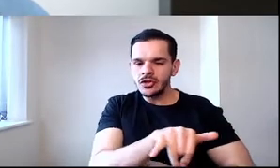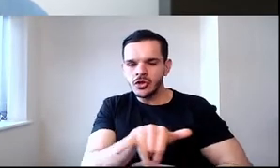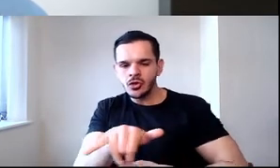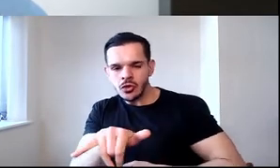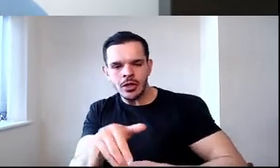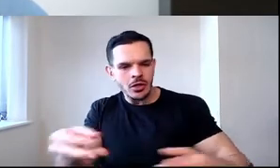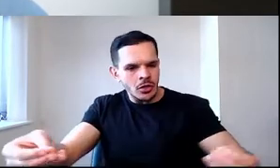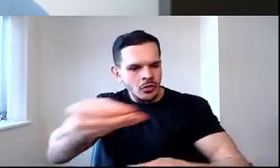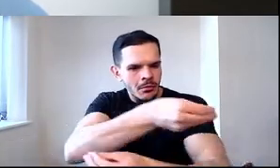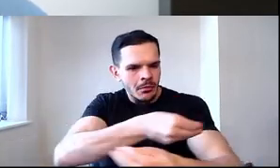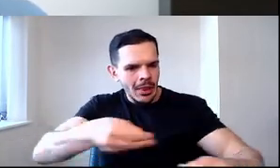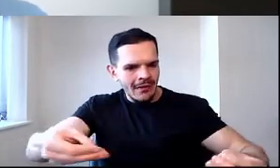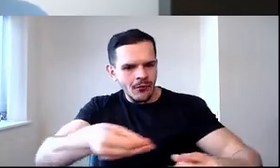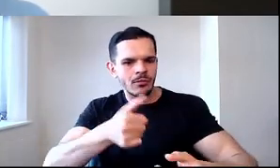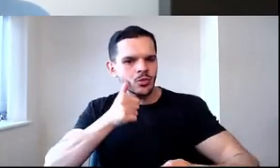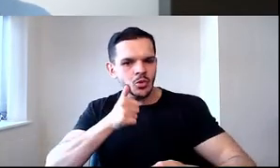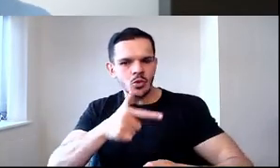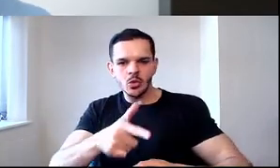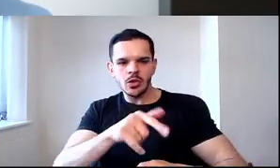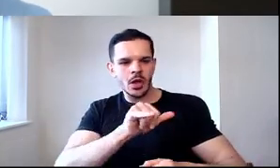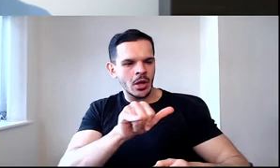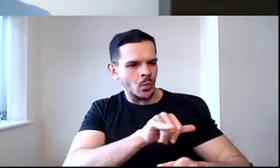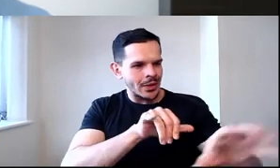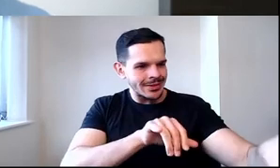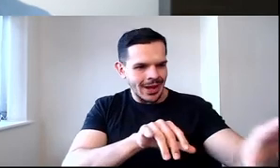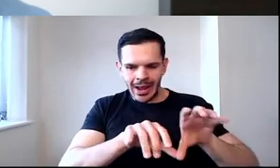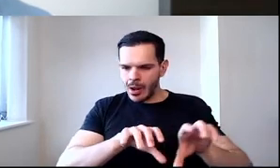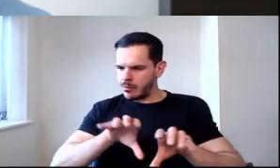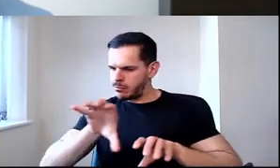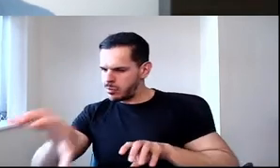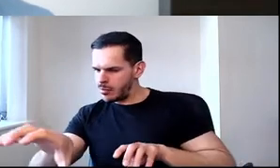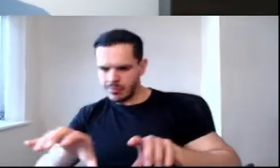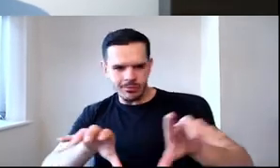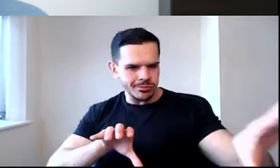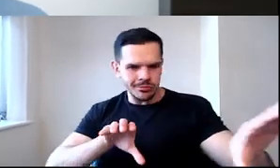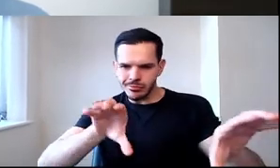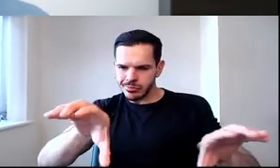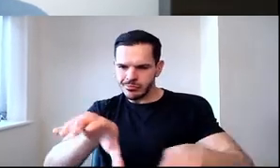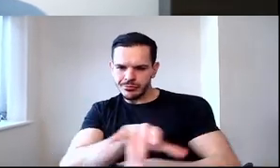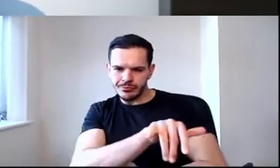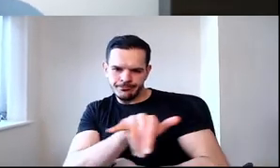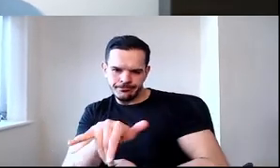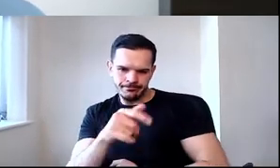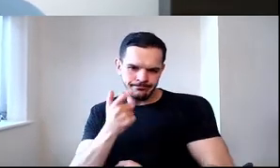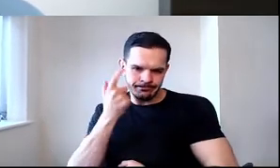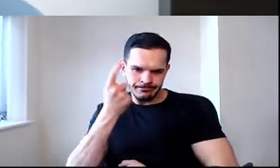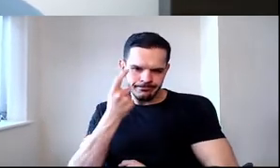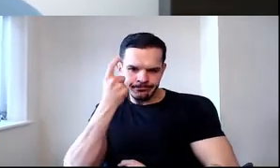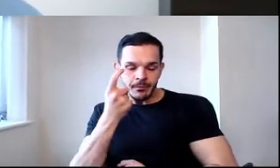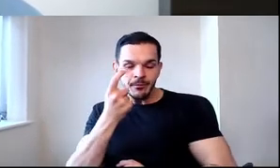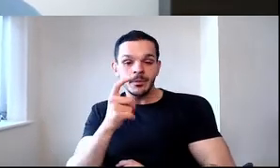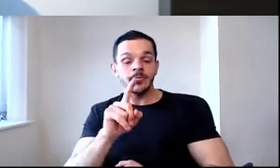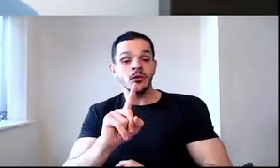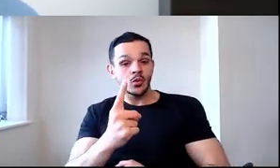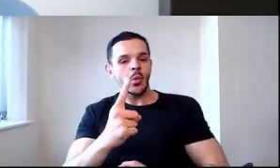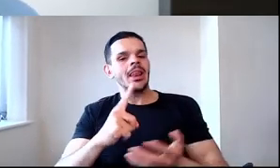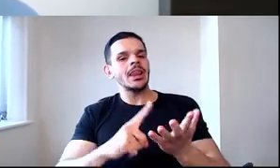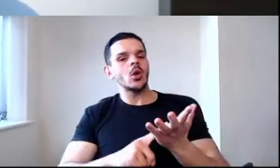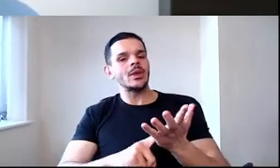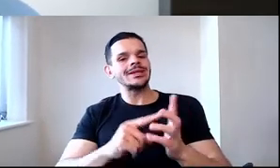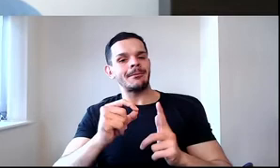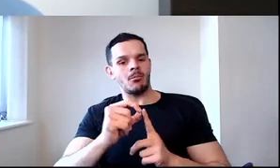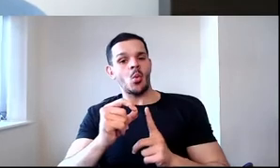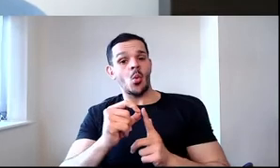in, how much to take out, what reward to take out, and where to put it next, right? So the liquidity pool